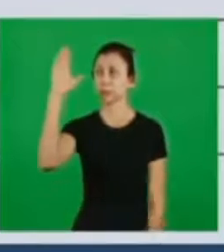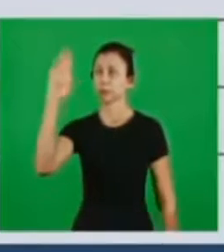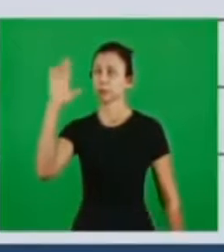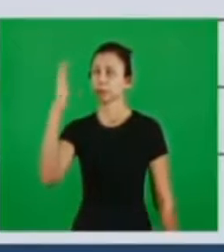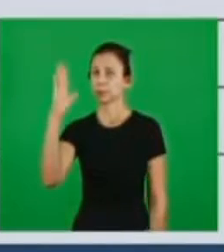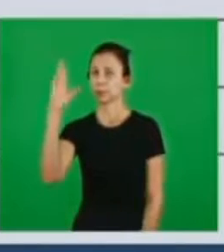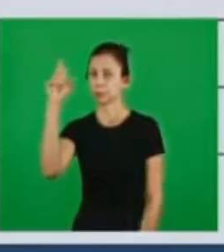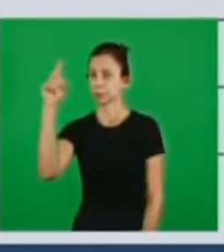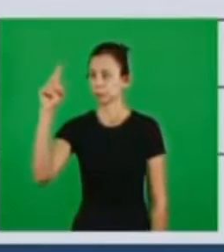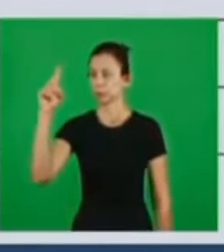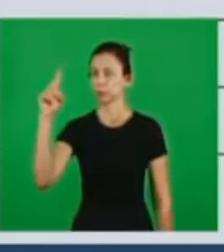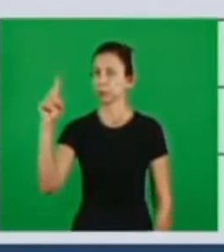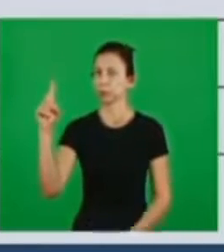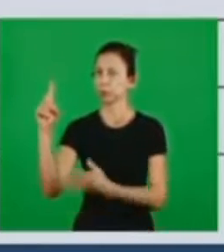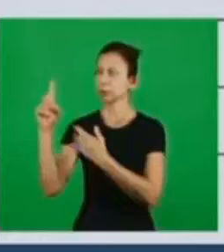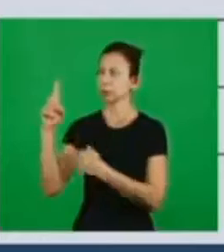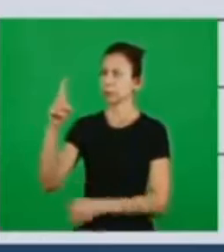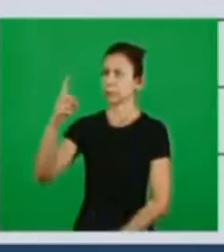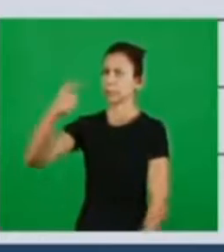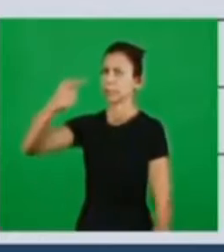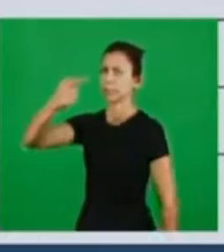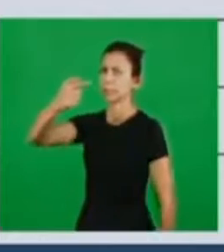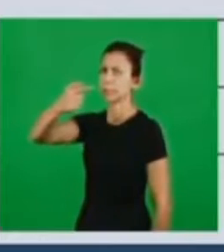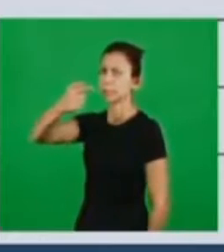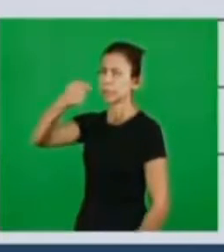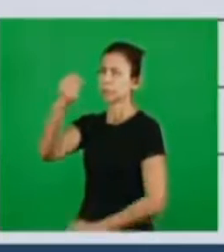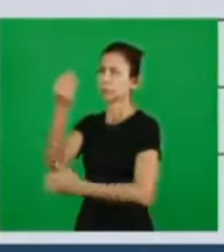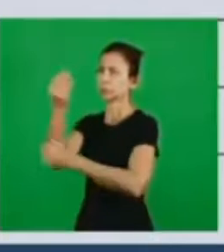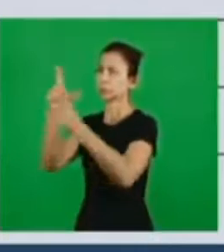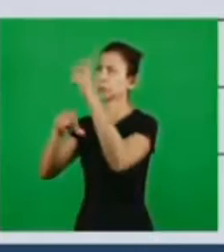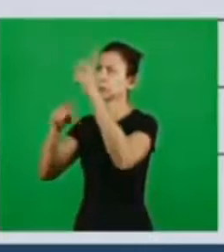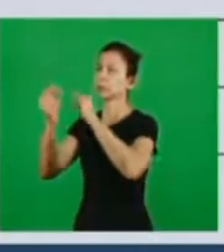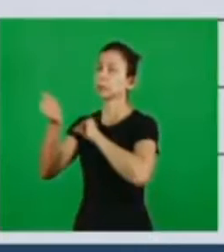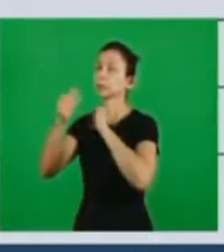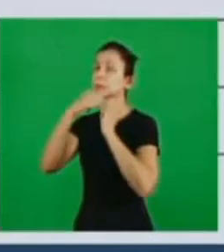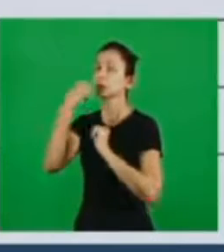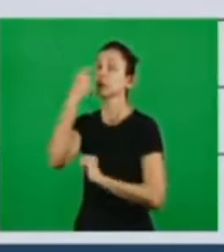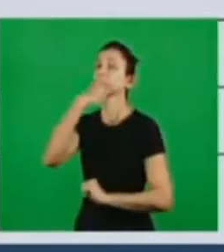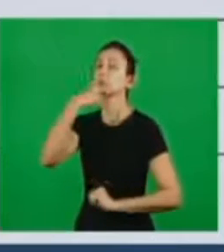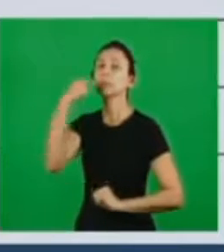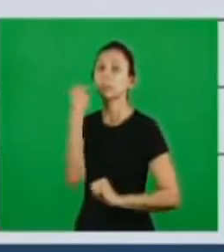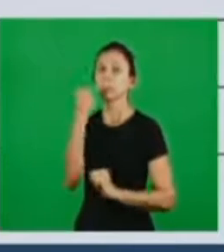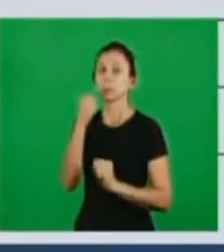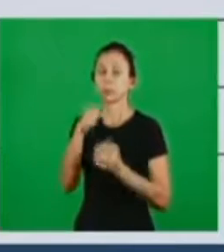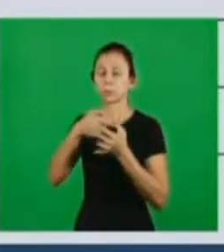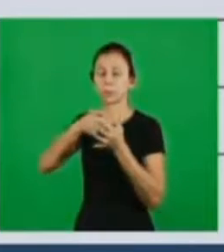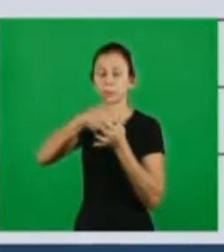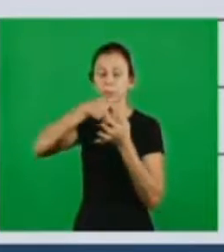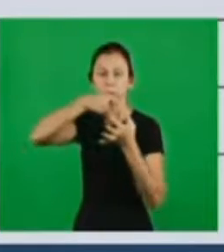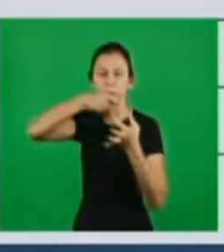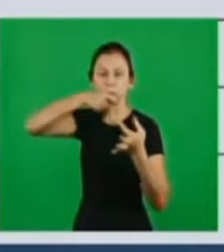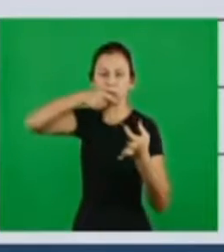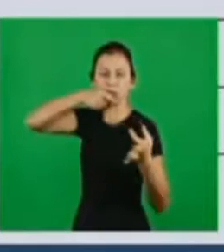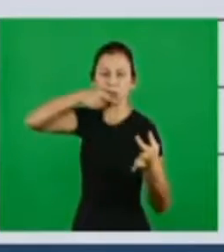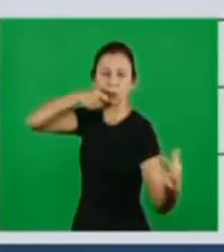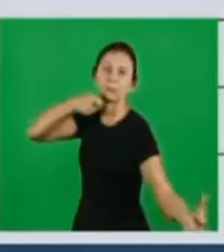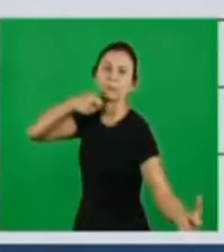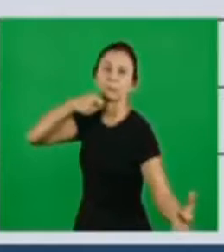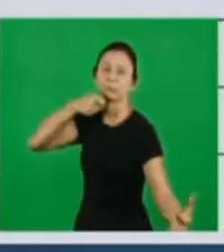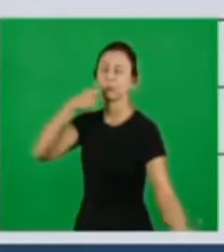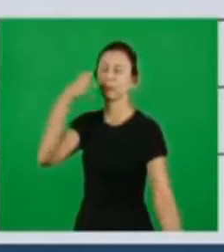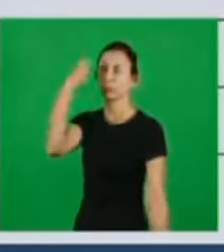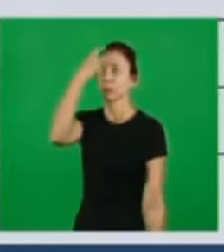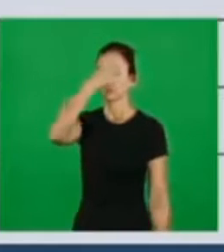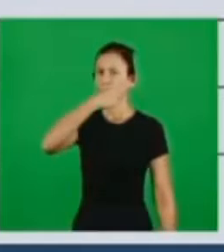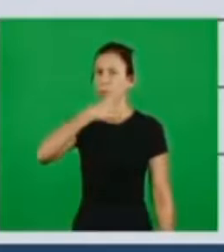16, and had in his right hand seven stars. Out of his mouth went a sharp two-edged sword, and